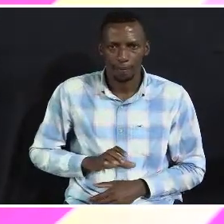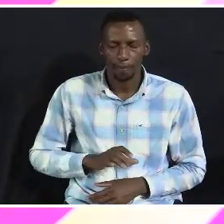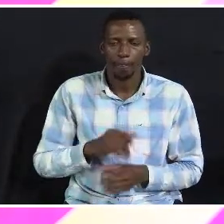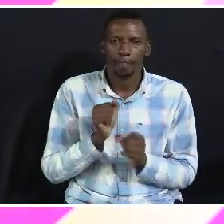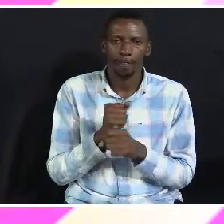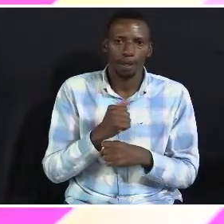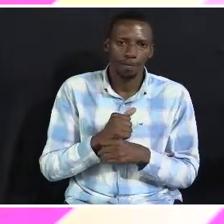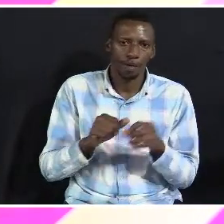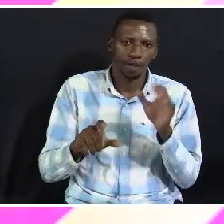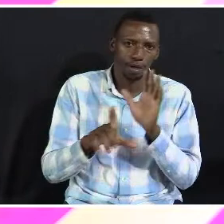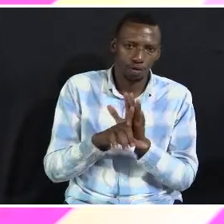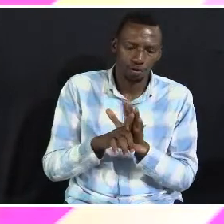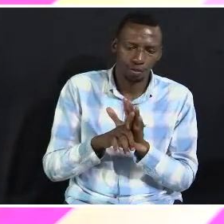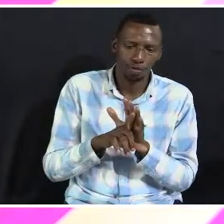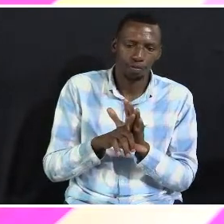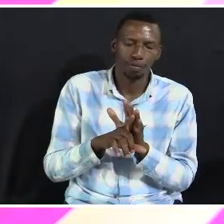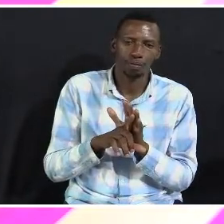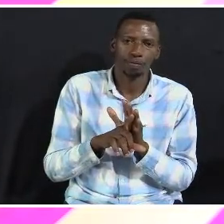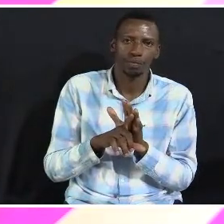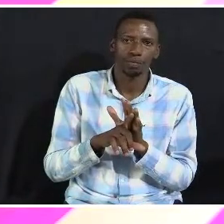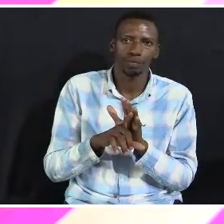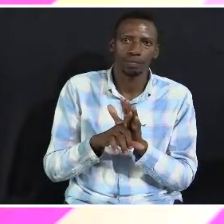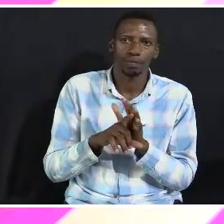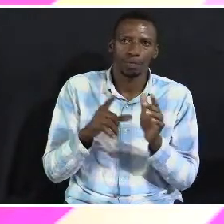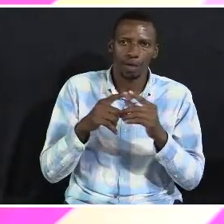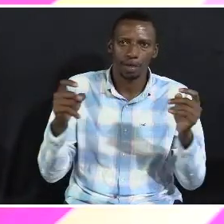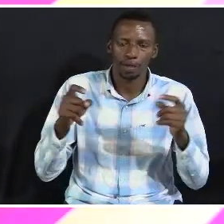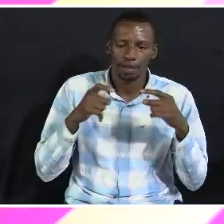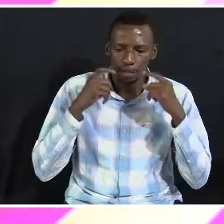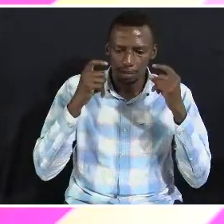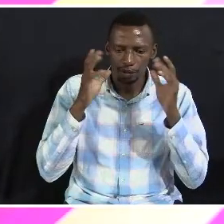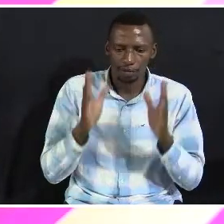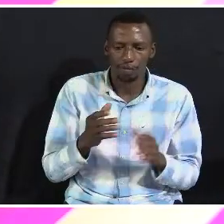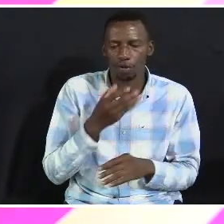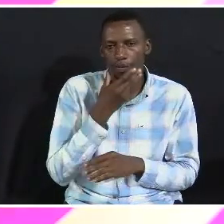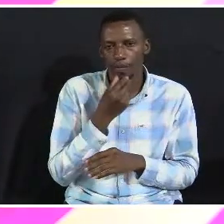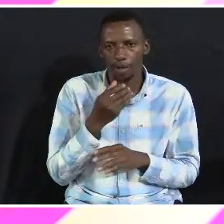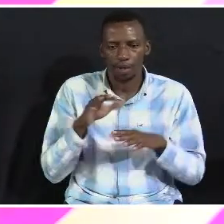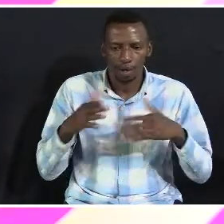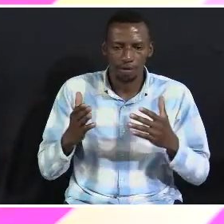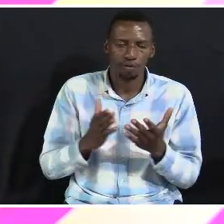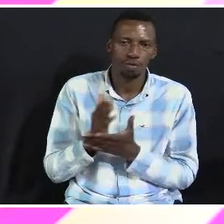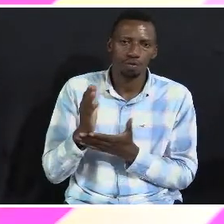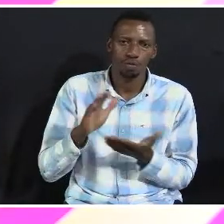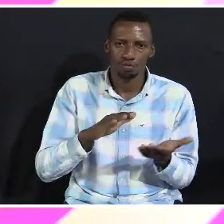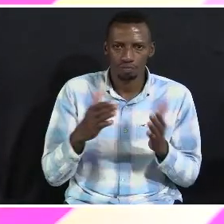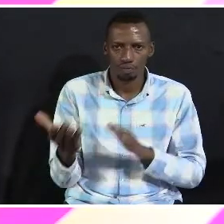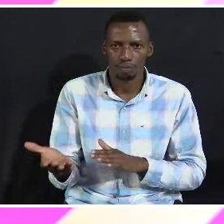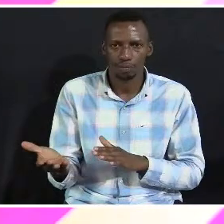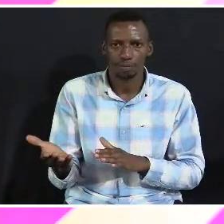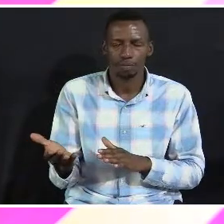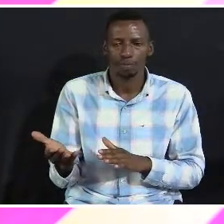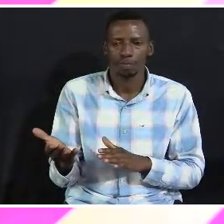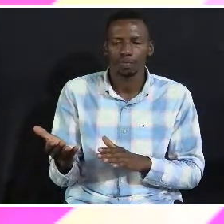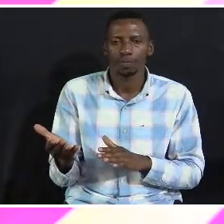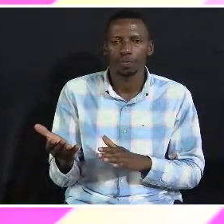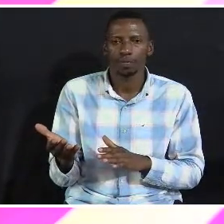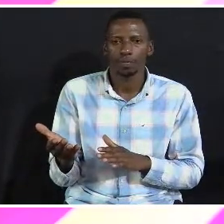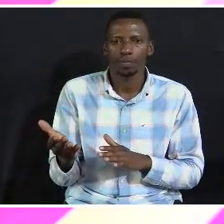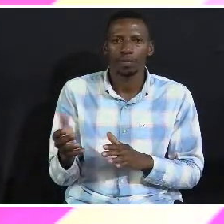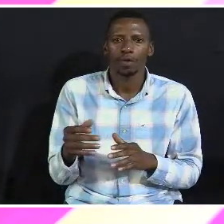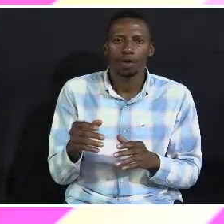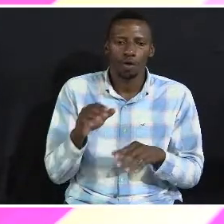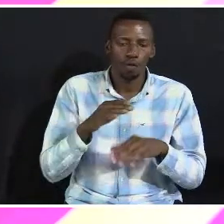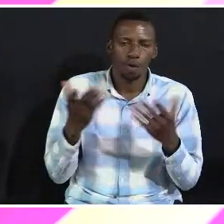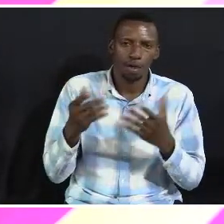made the law's just demands against the sinful man by dying the death of the wages of sin